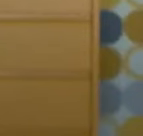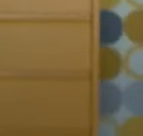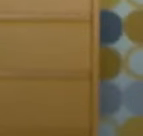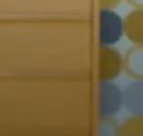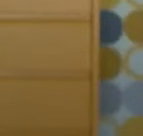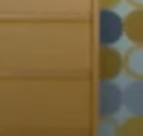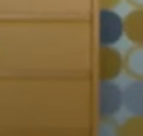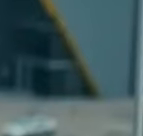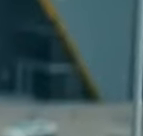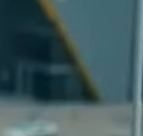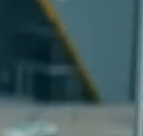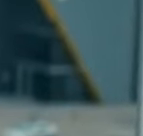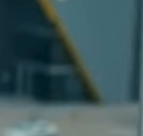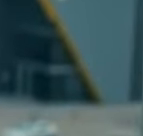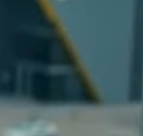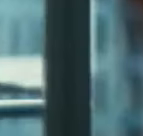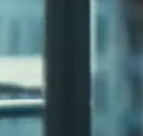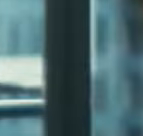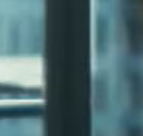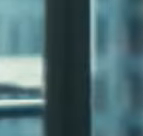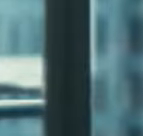Hello?